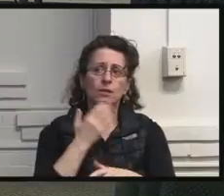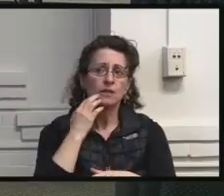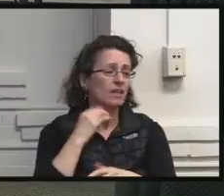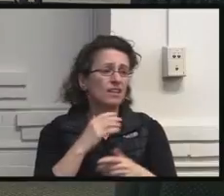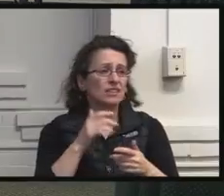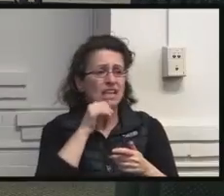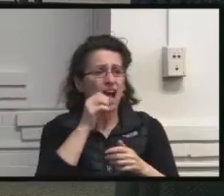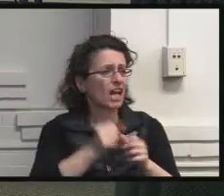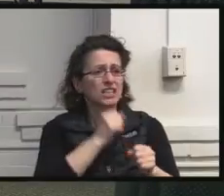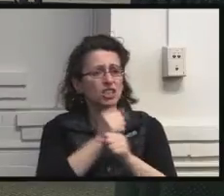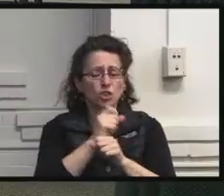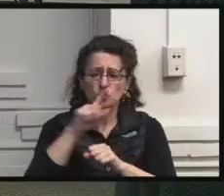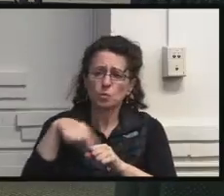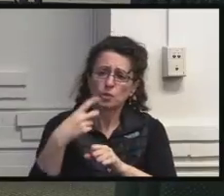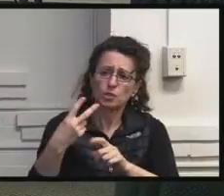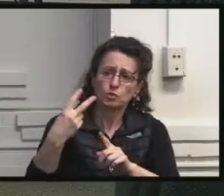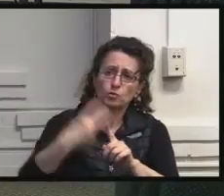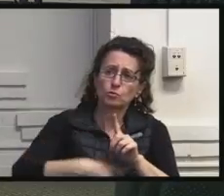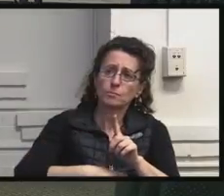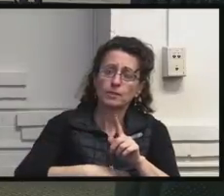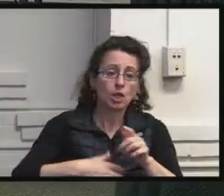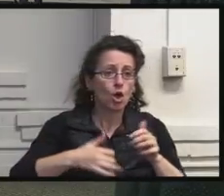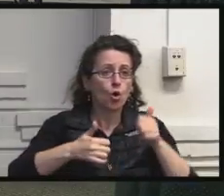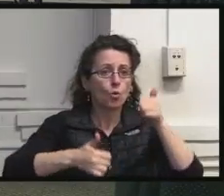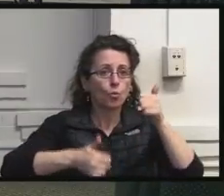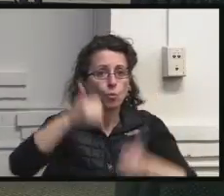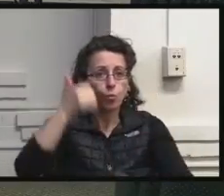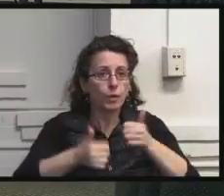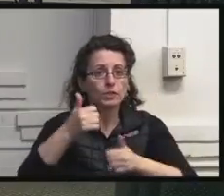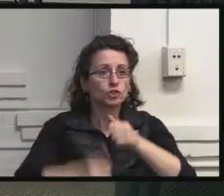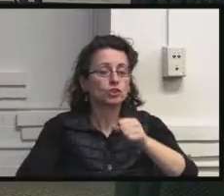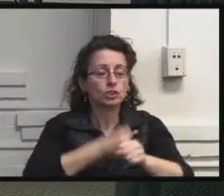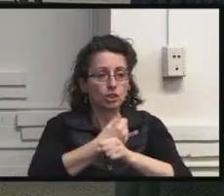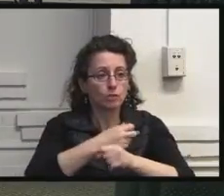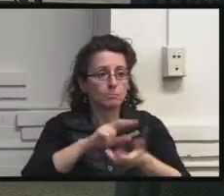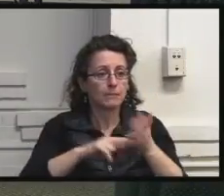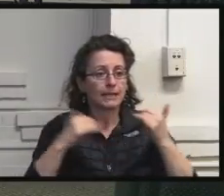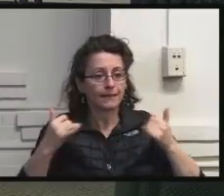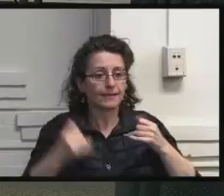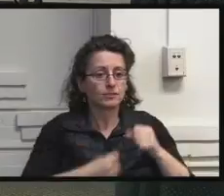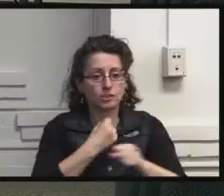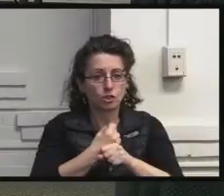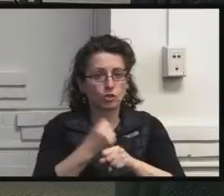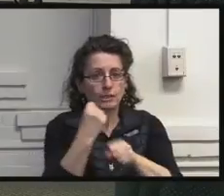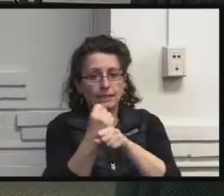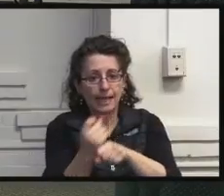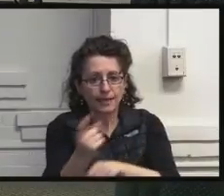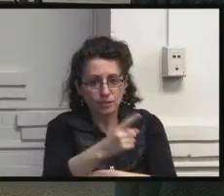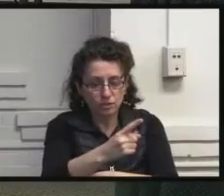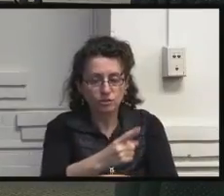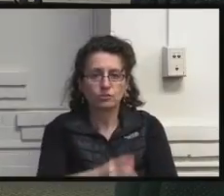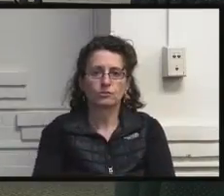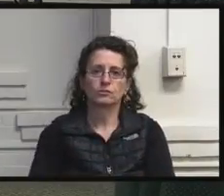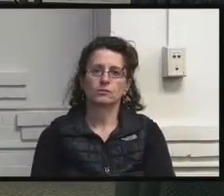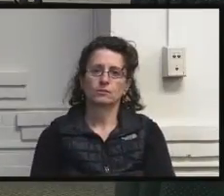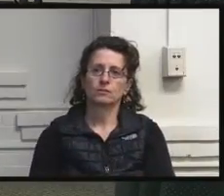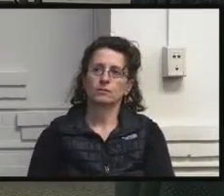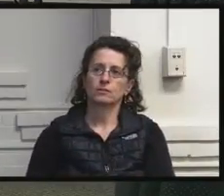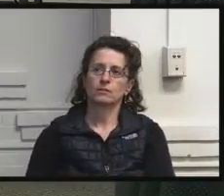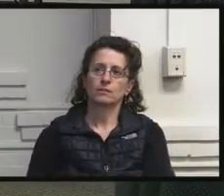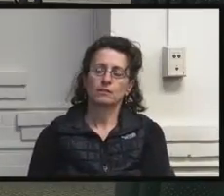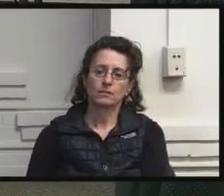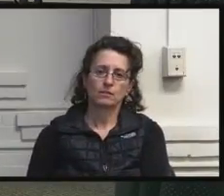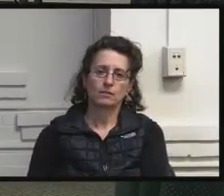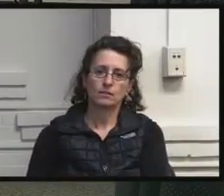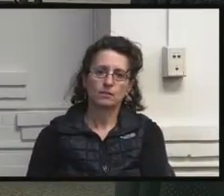2 months. No, what year? Yeah, which year? This year or the following? I think we didn't understand. Yeah. That's what it meant. That's okay. Yeah, that's all right. Yeah.